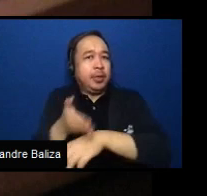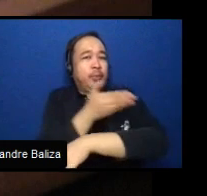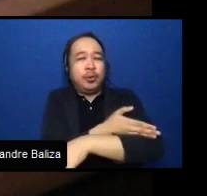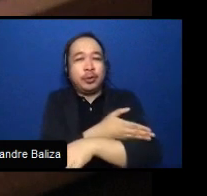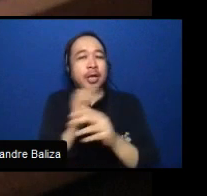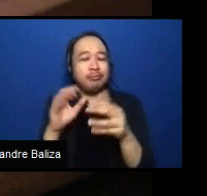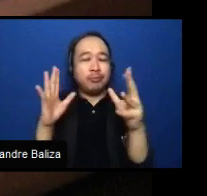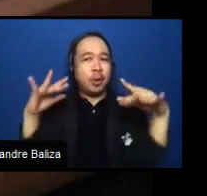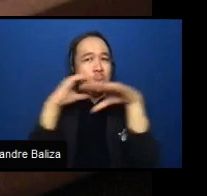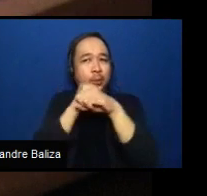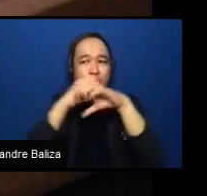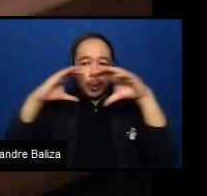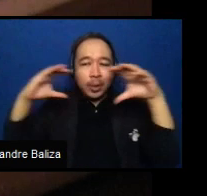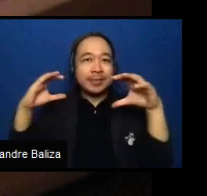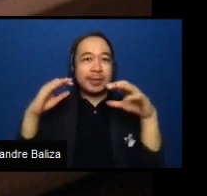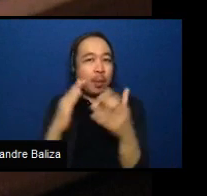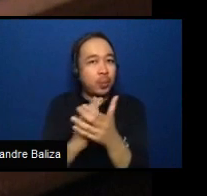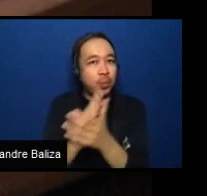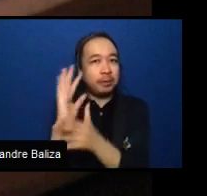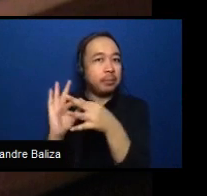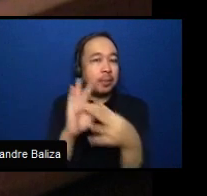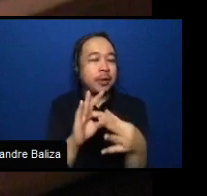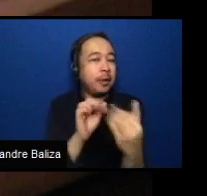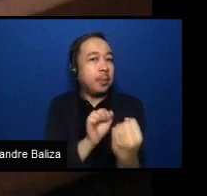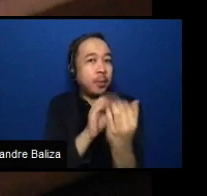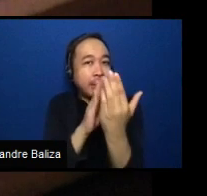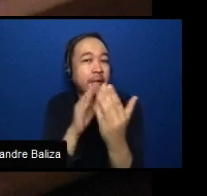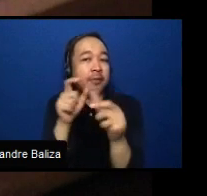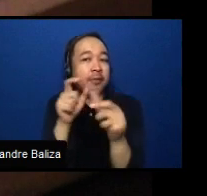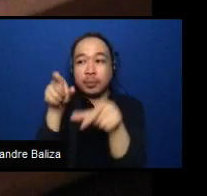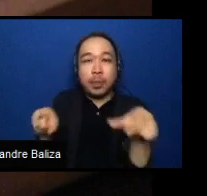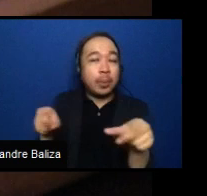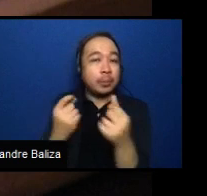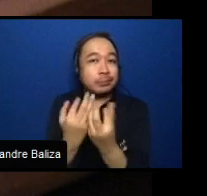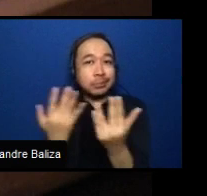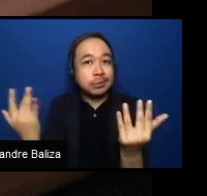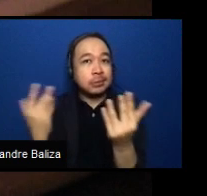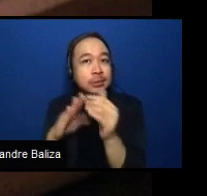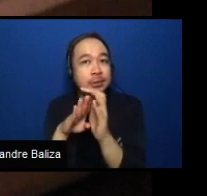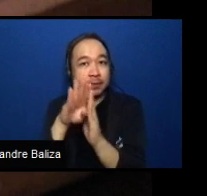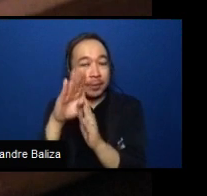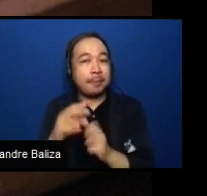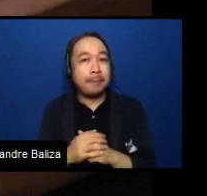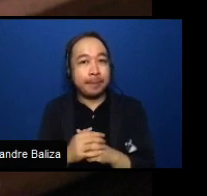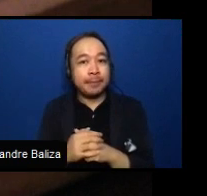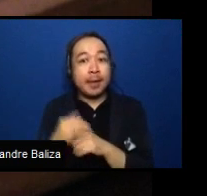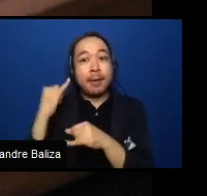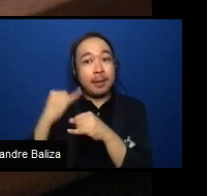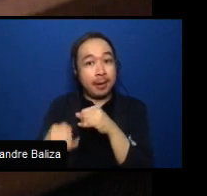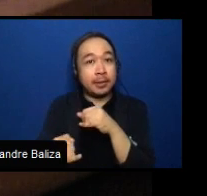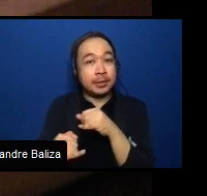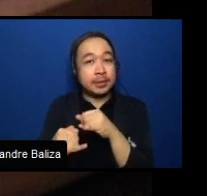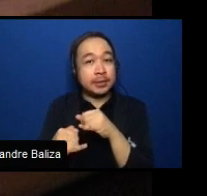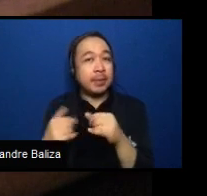and rights-based approaches to population and development. Finally, I would like to take this opportunity